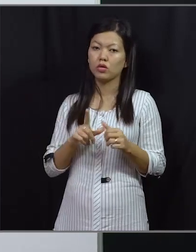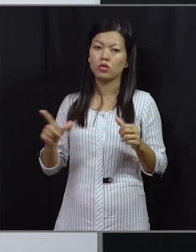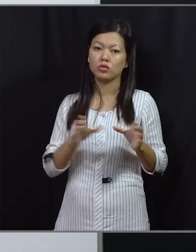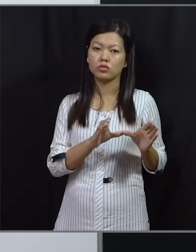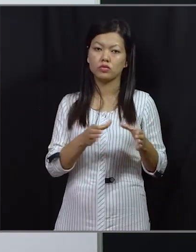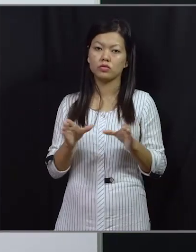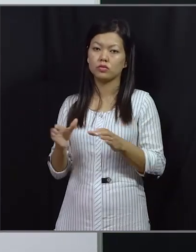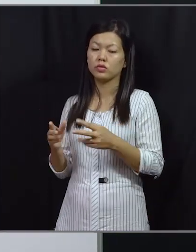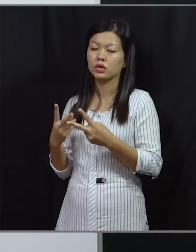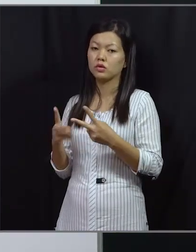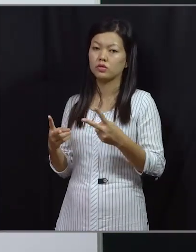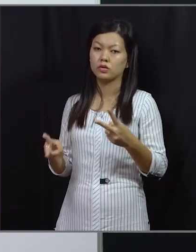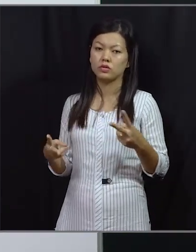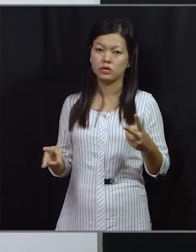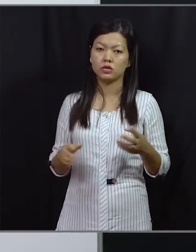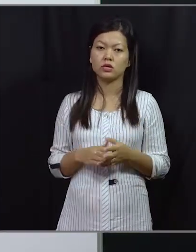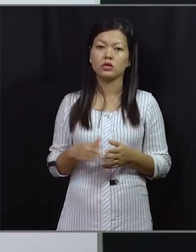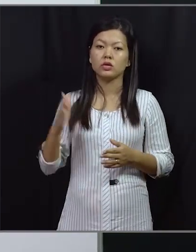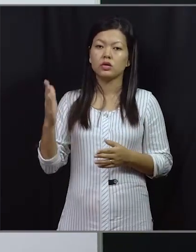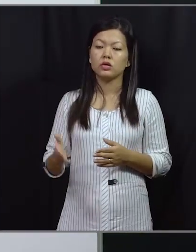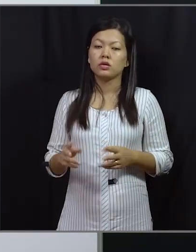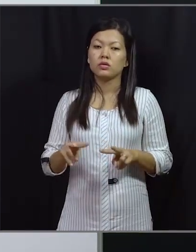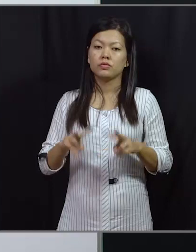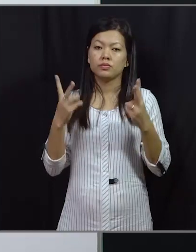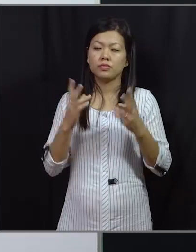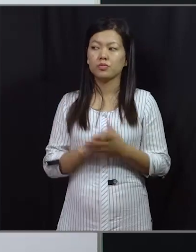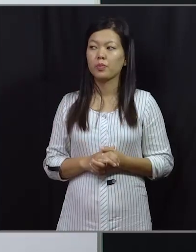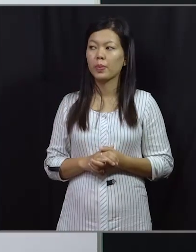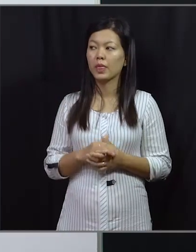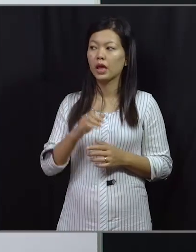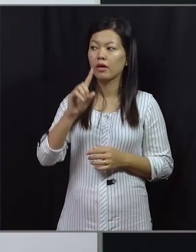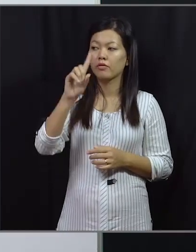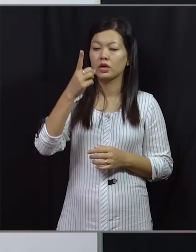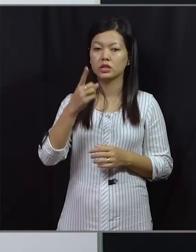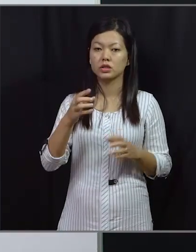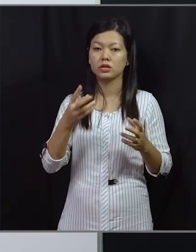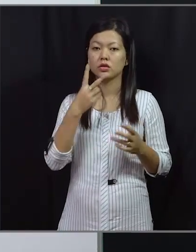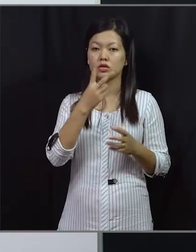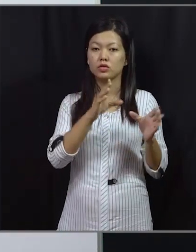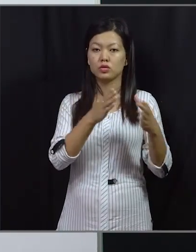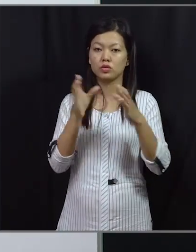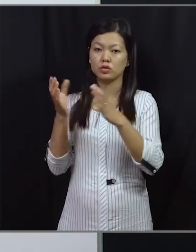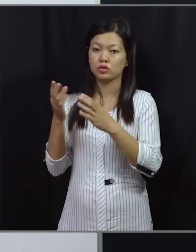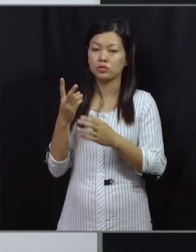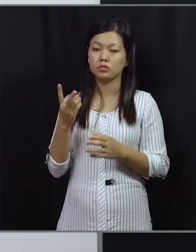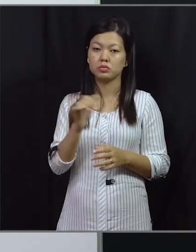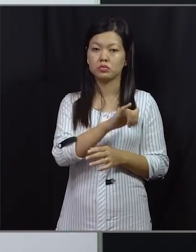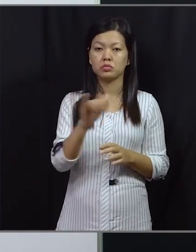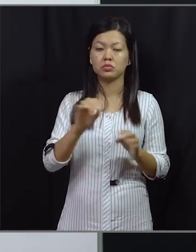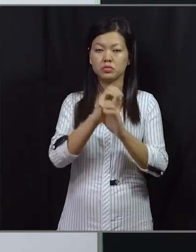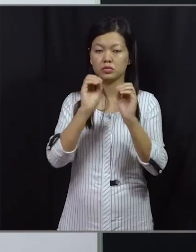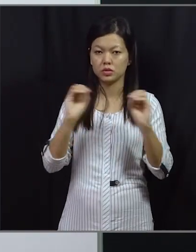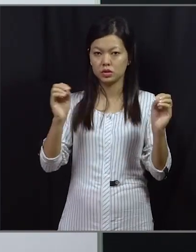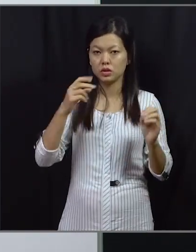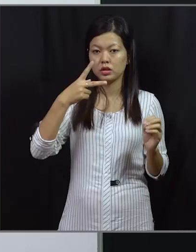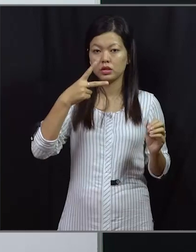sets. Okay, so disjoint sets, no common elements between two sets. Okay, two sets and intersecting sets, at least if they have one element